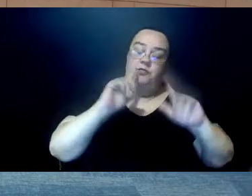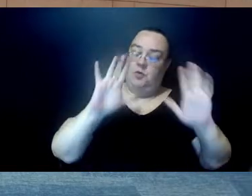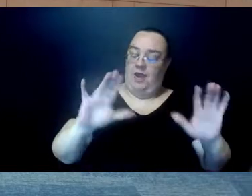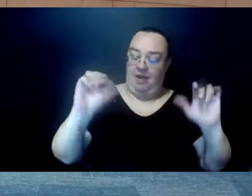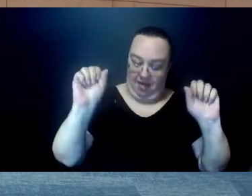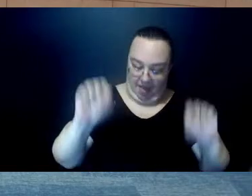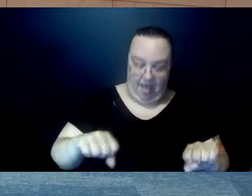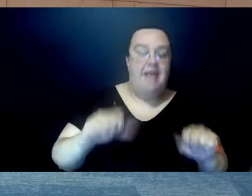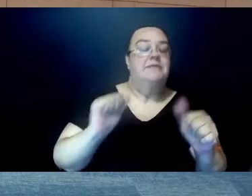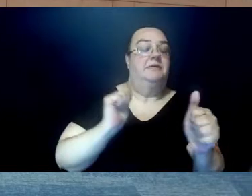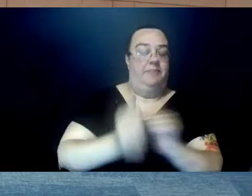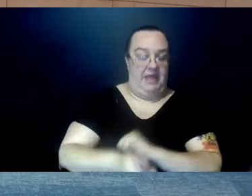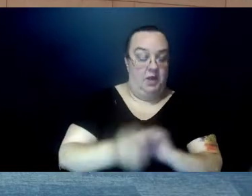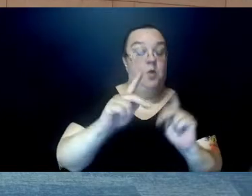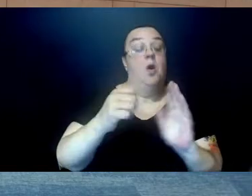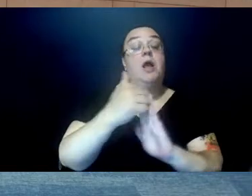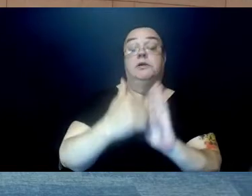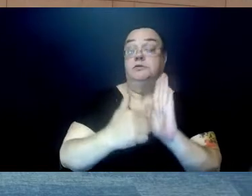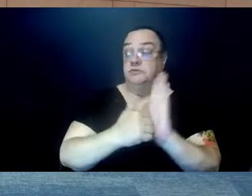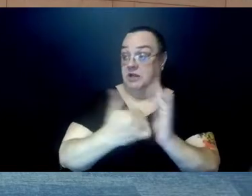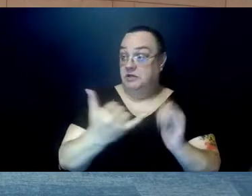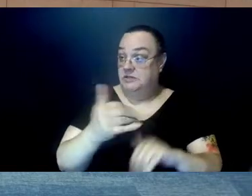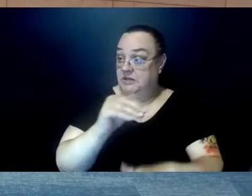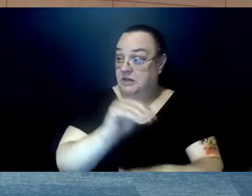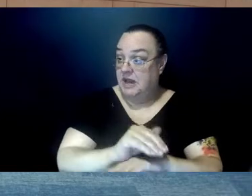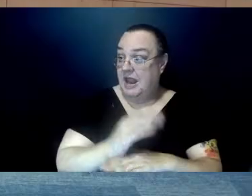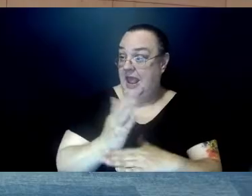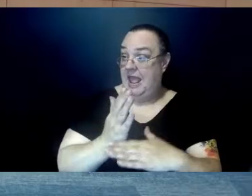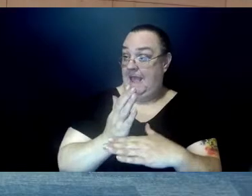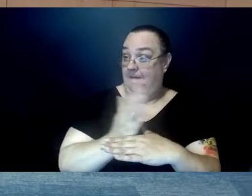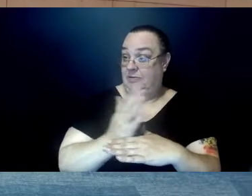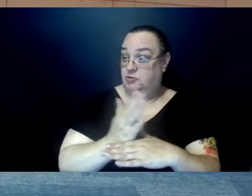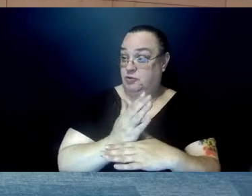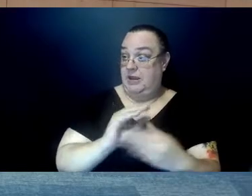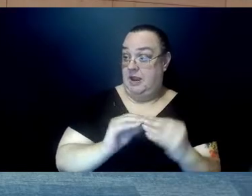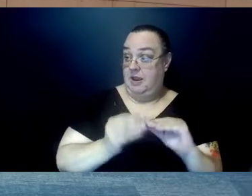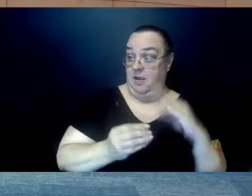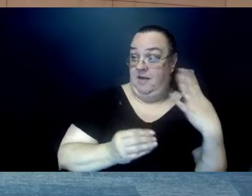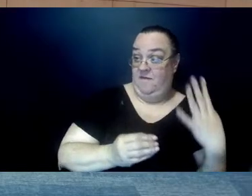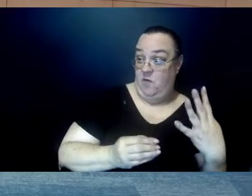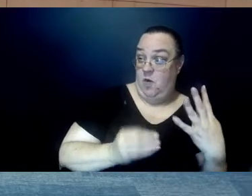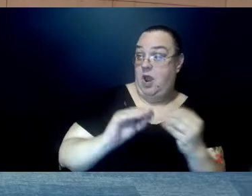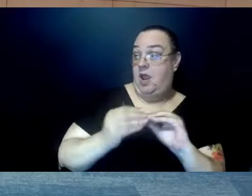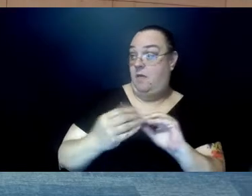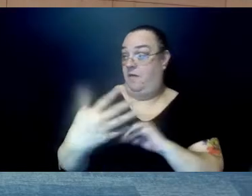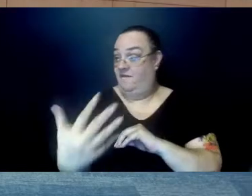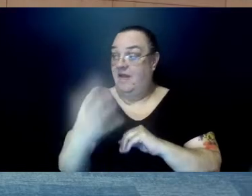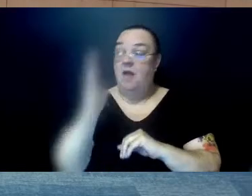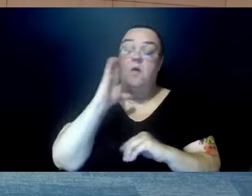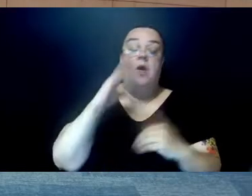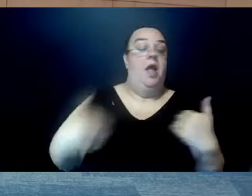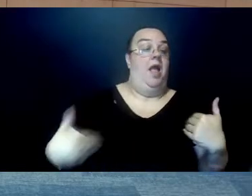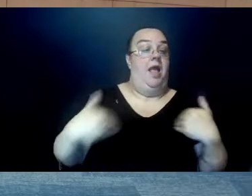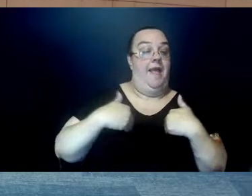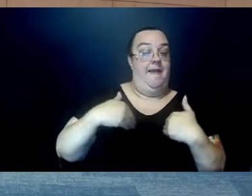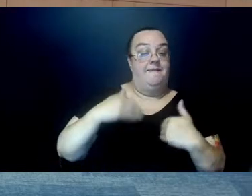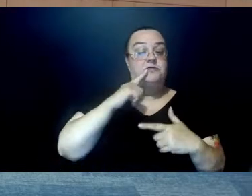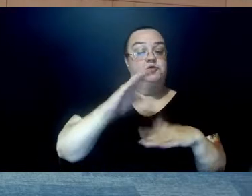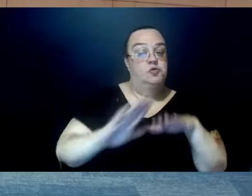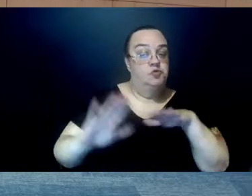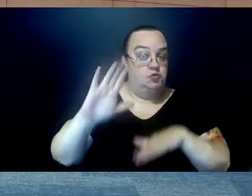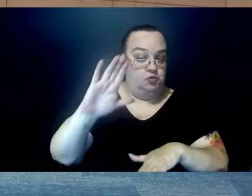it. So on the agenda tonight, in between items 4 and 5, we will have the swearing in of